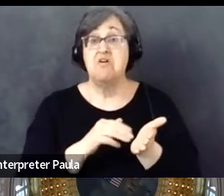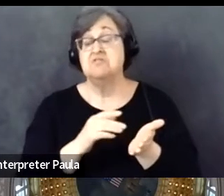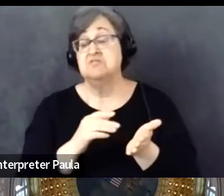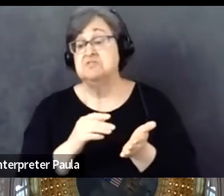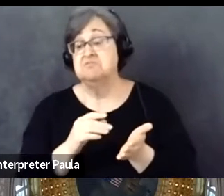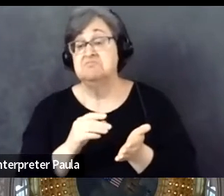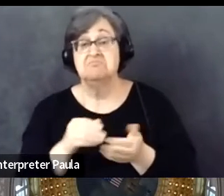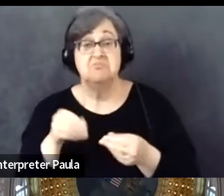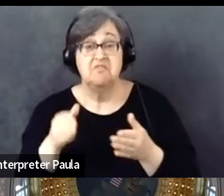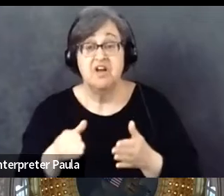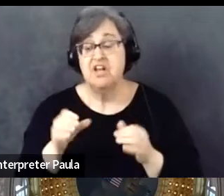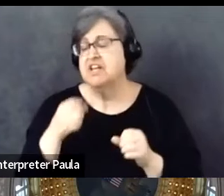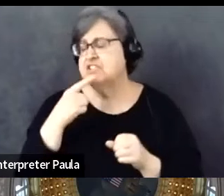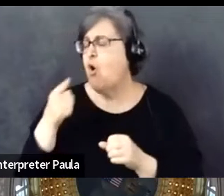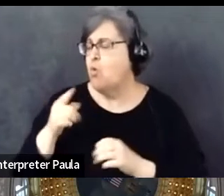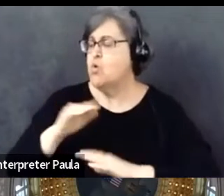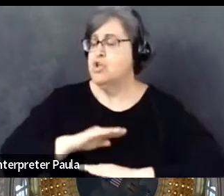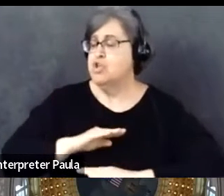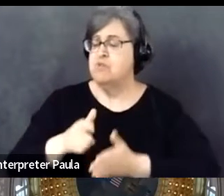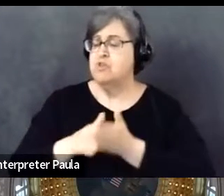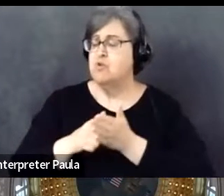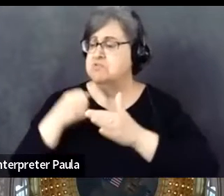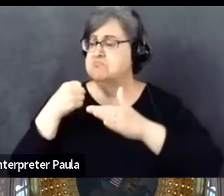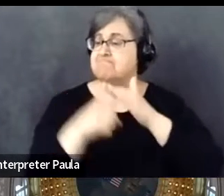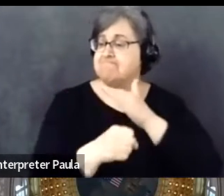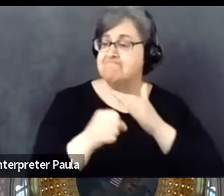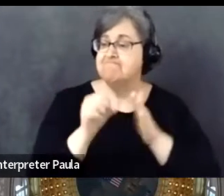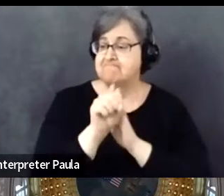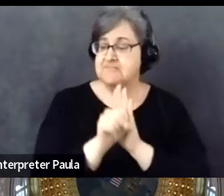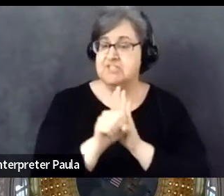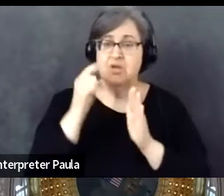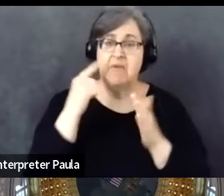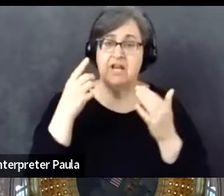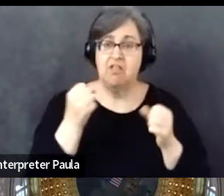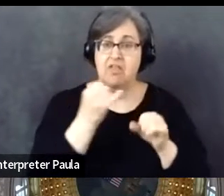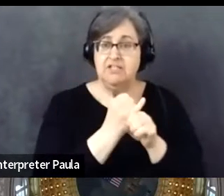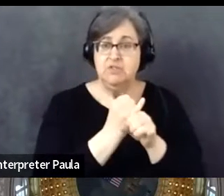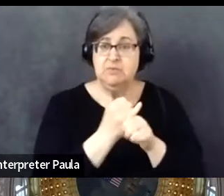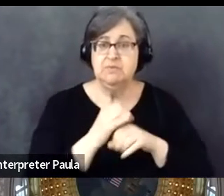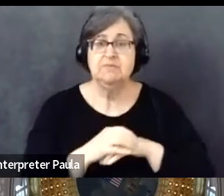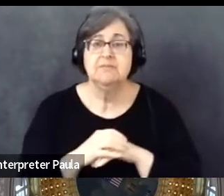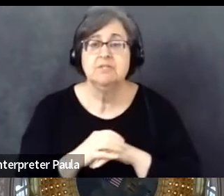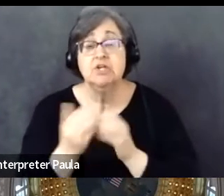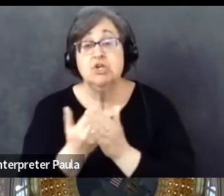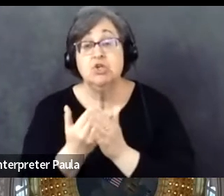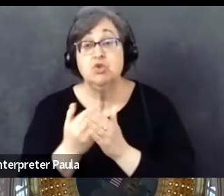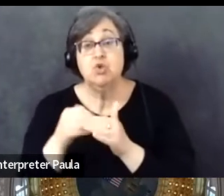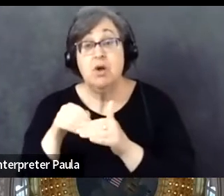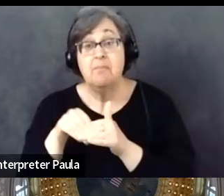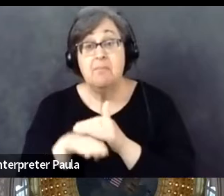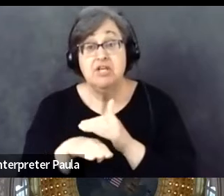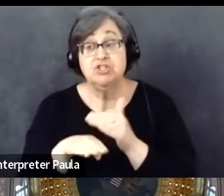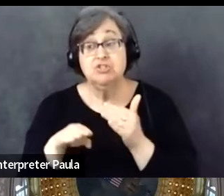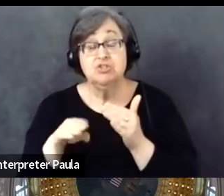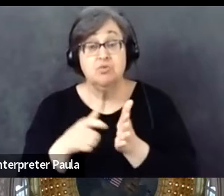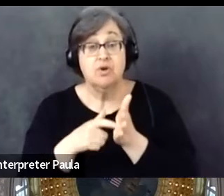the criteria to be admitted to a state mental health institute. The new admissions criteria would